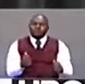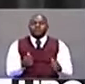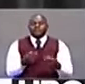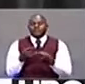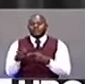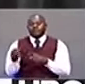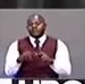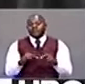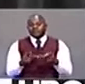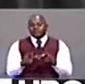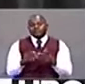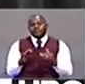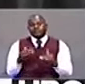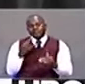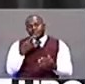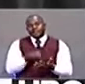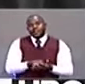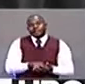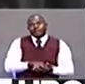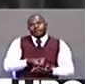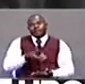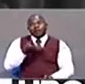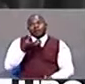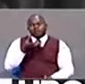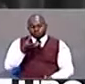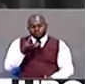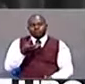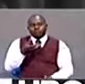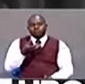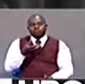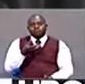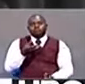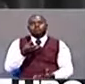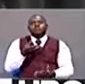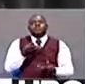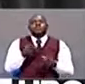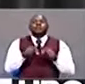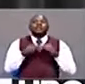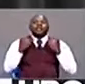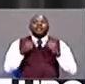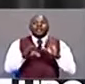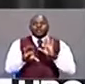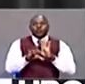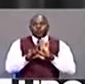If you look at the virtues in the cardinal canon law,